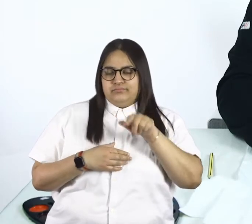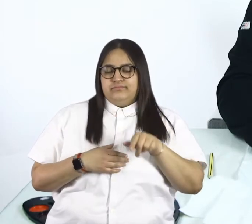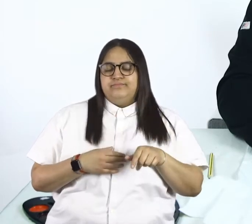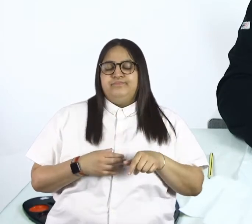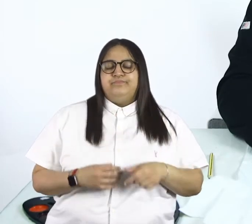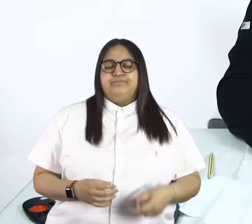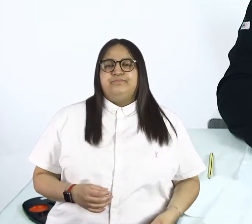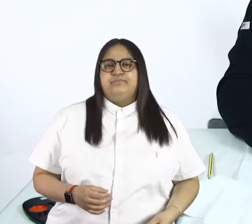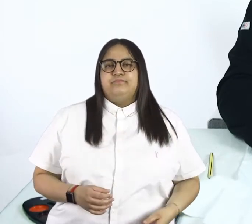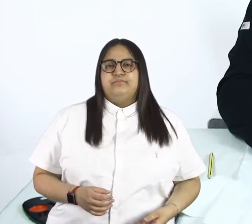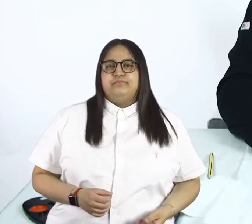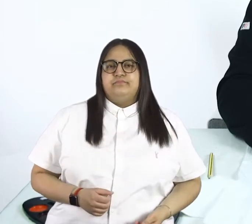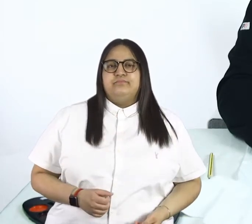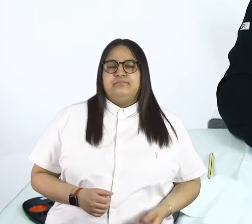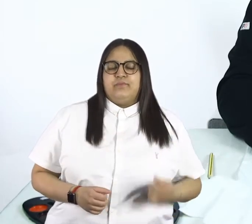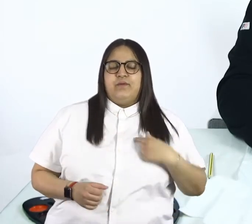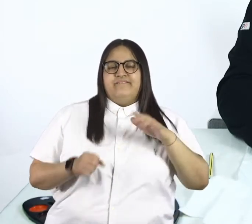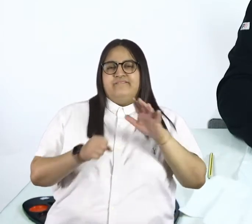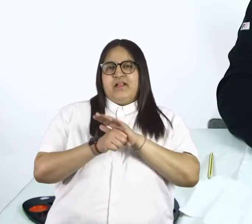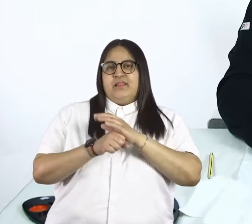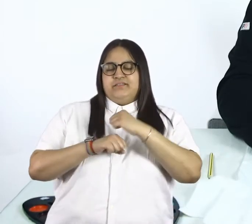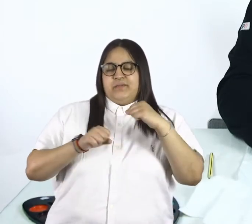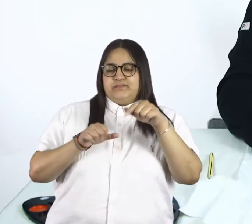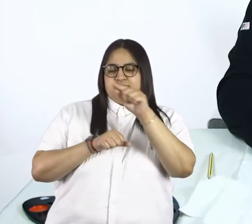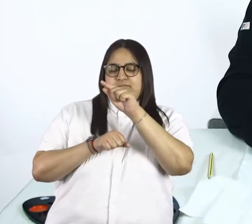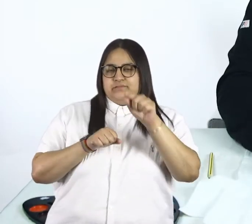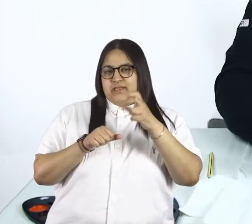just to fill up the space.